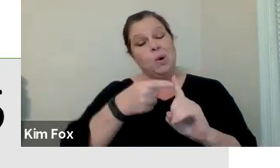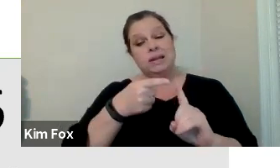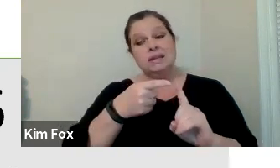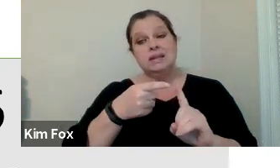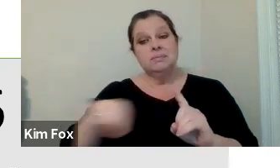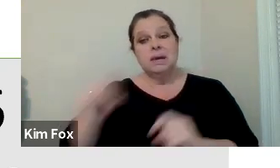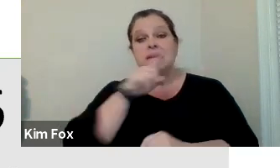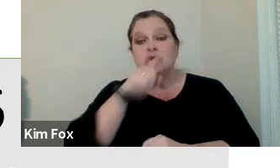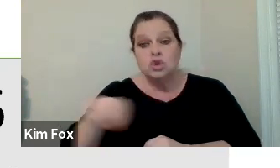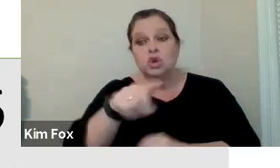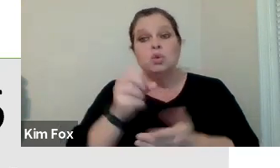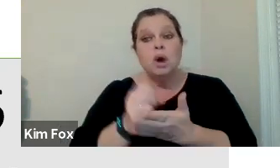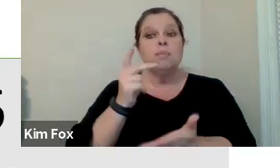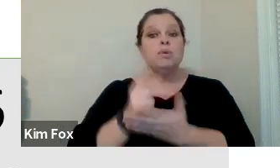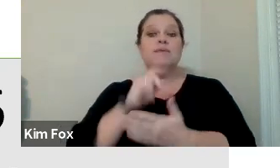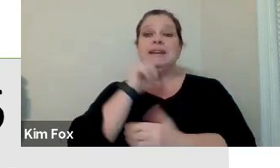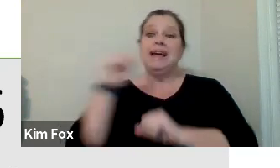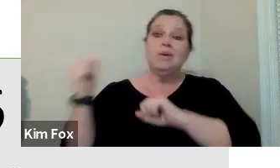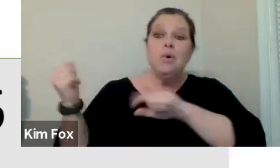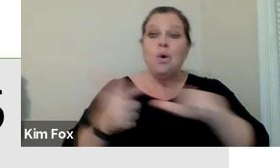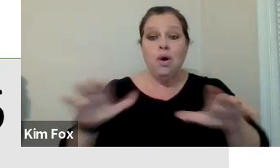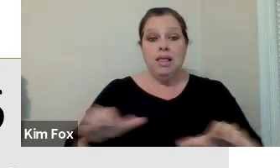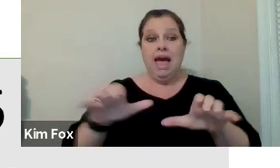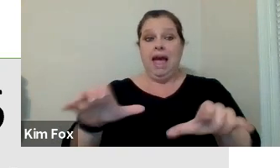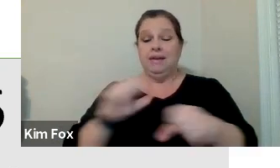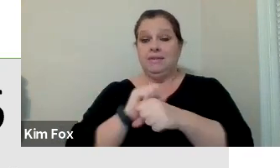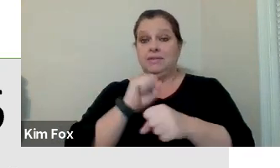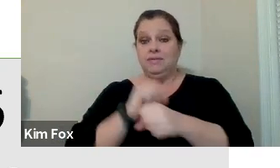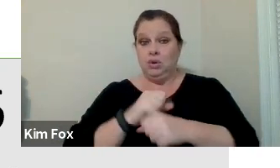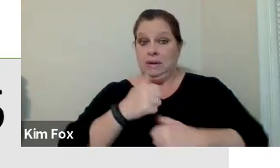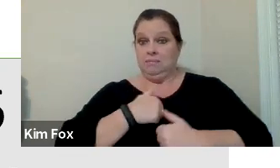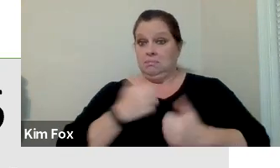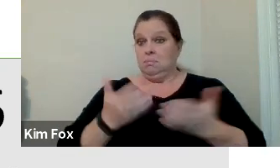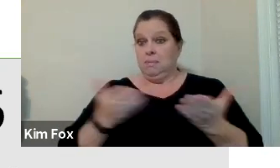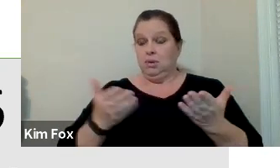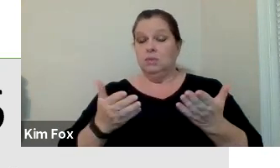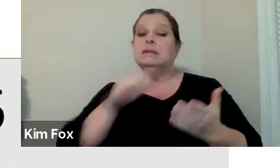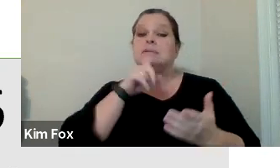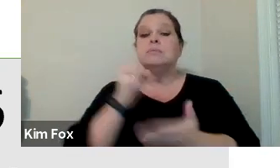that you are approved, because not every active duty member is approved.